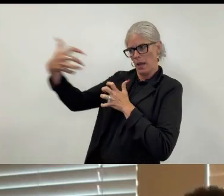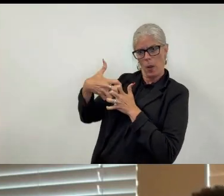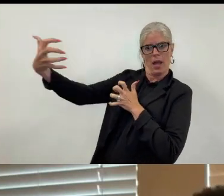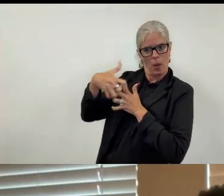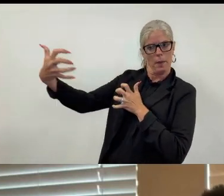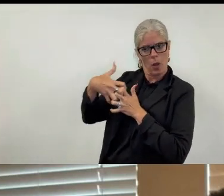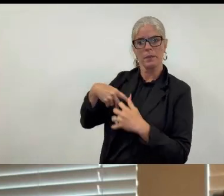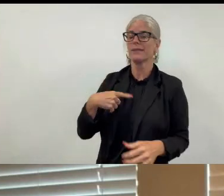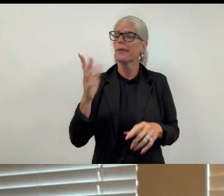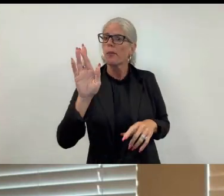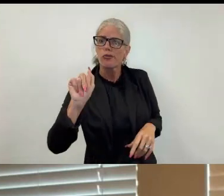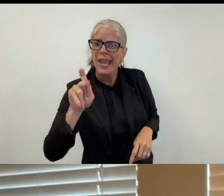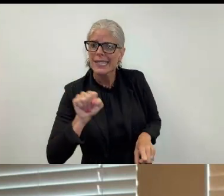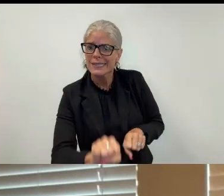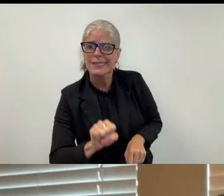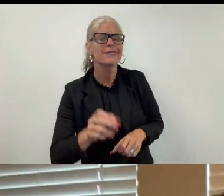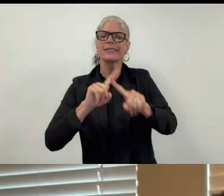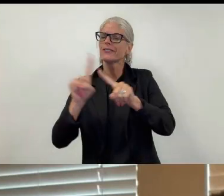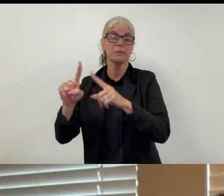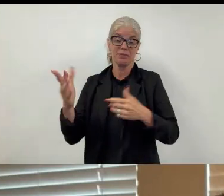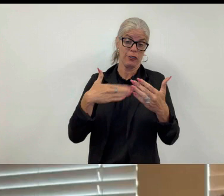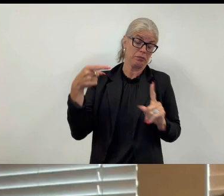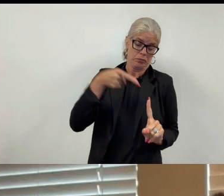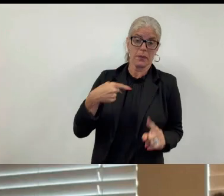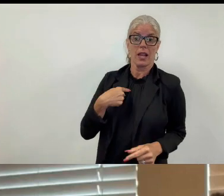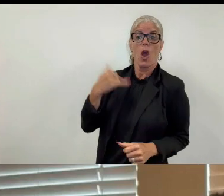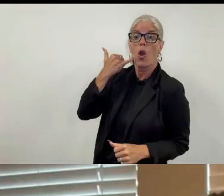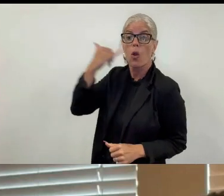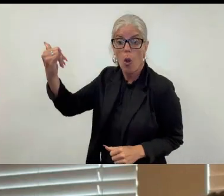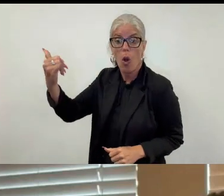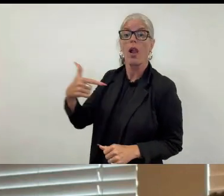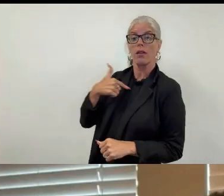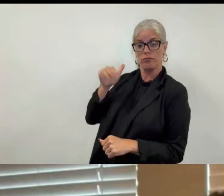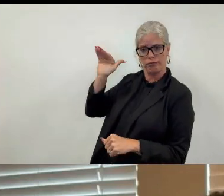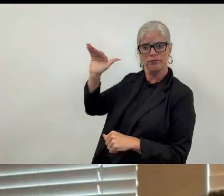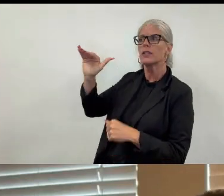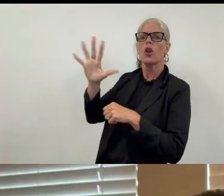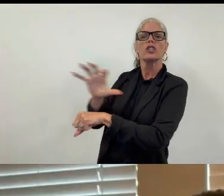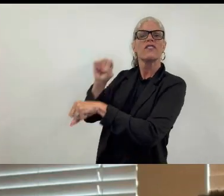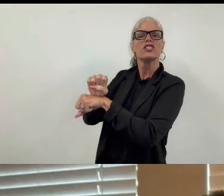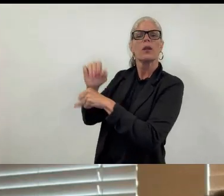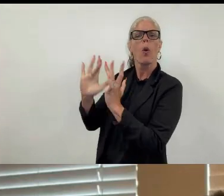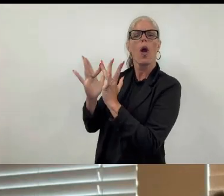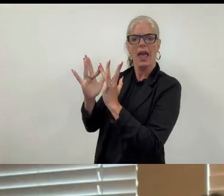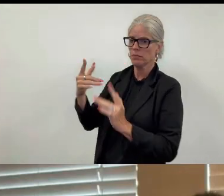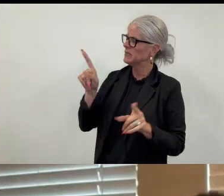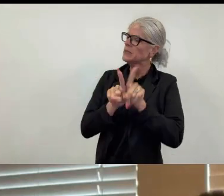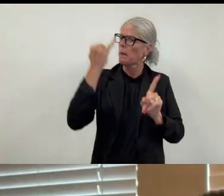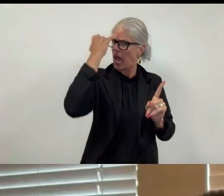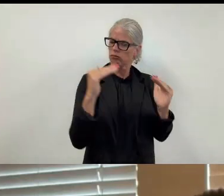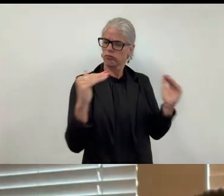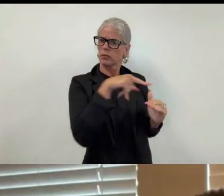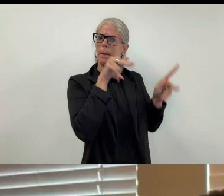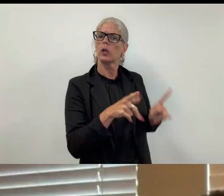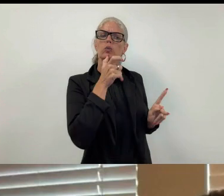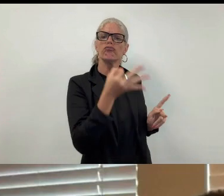to make sure that they can install that hand control as safely as possible. So when I rent, I'll make that reservation online, just as any